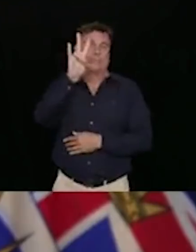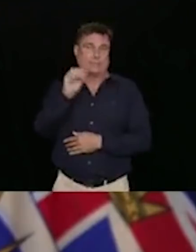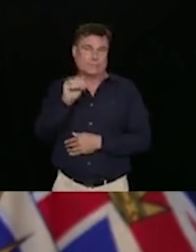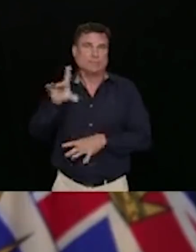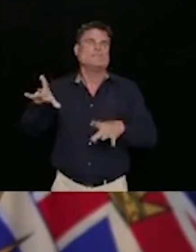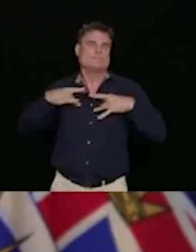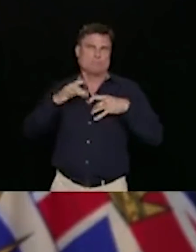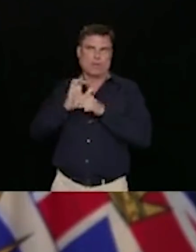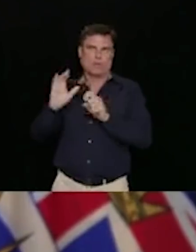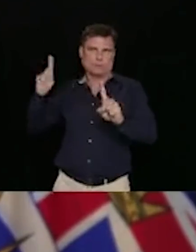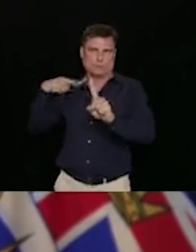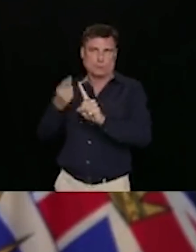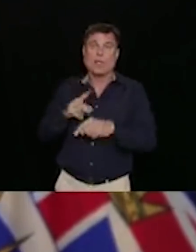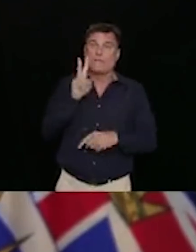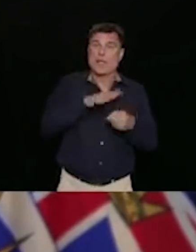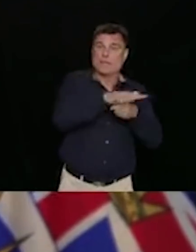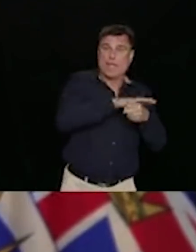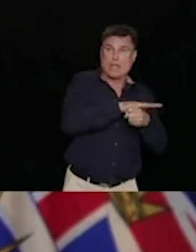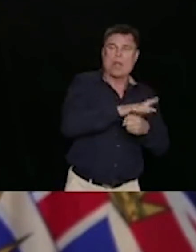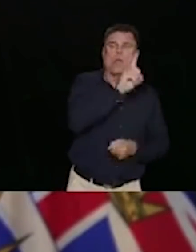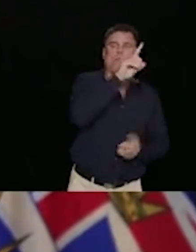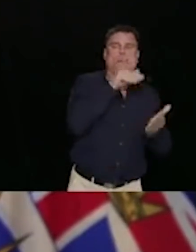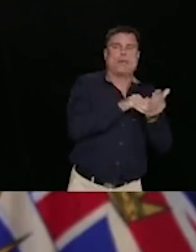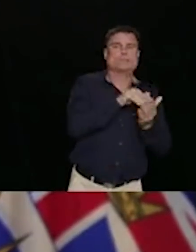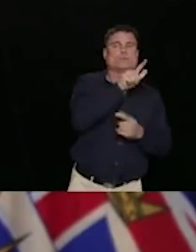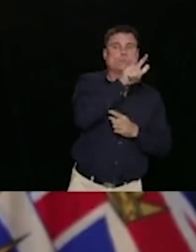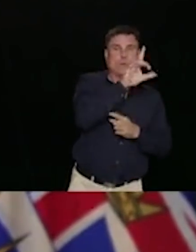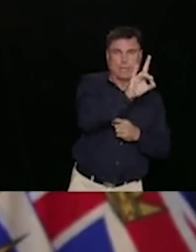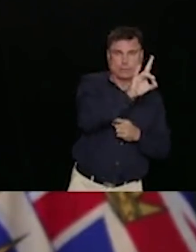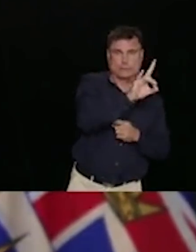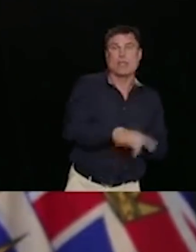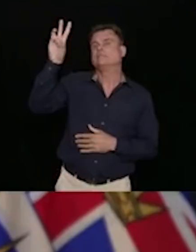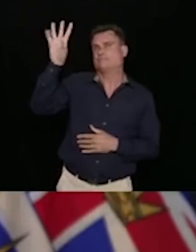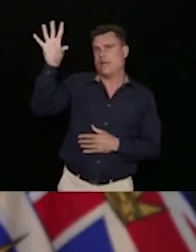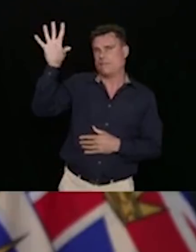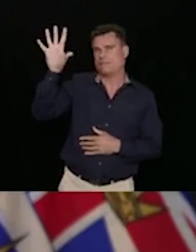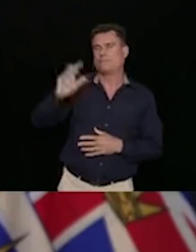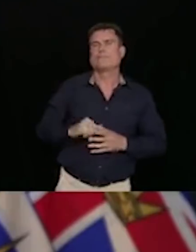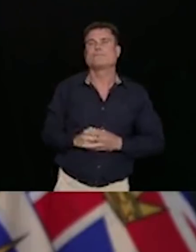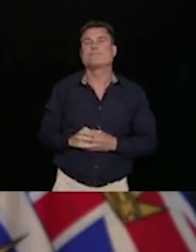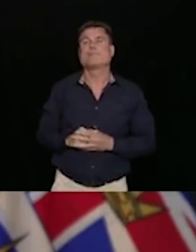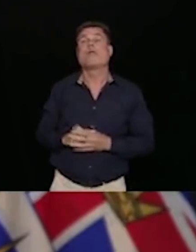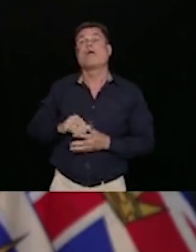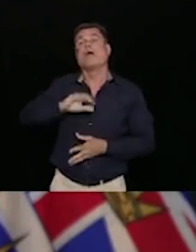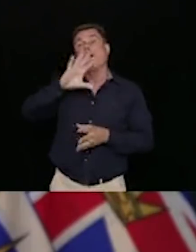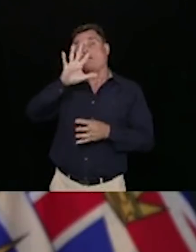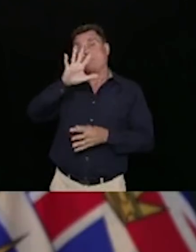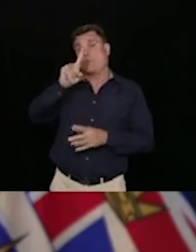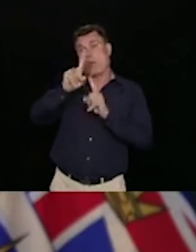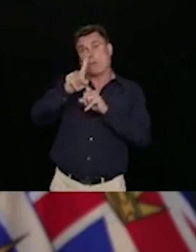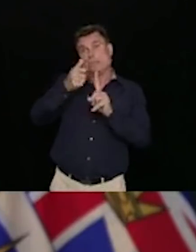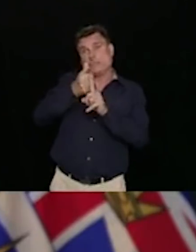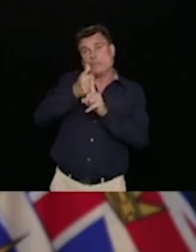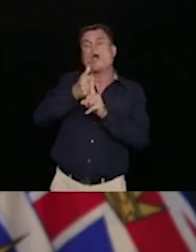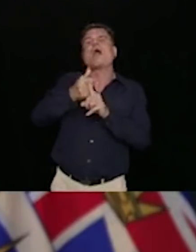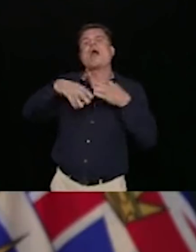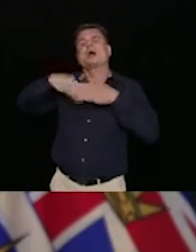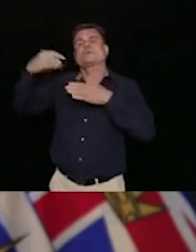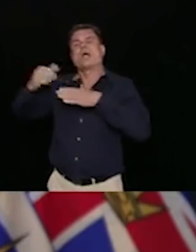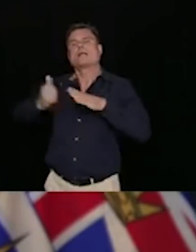We have 21 new cases of COVID-19 in BC. That includes 18 people who